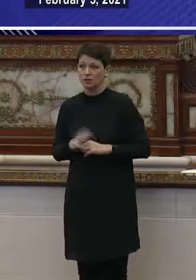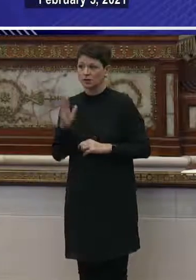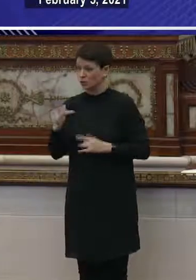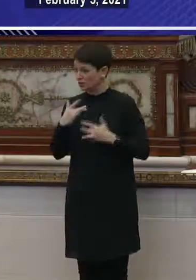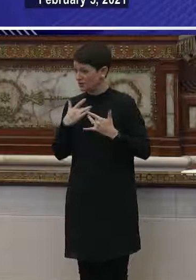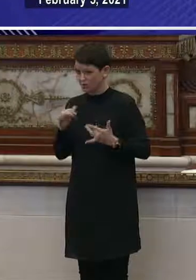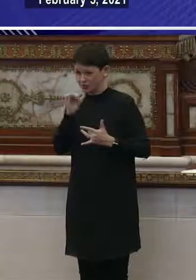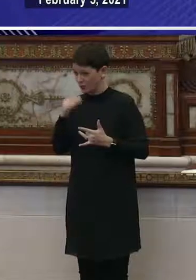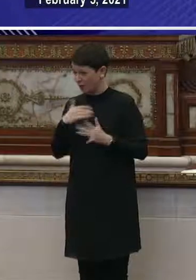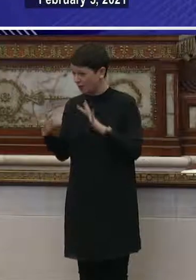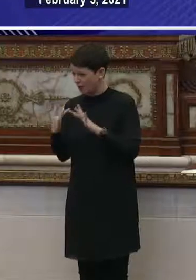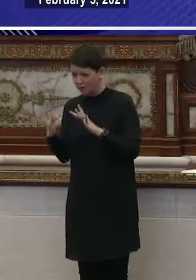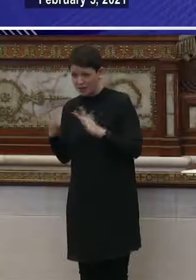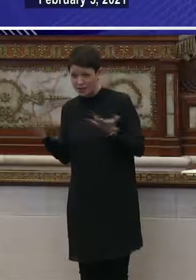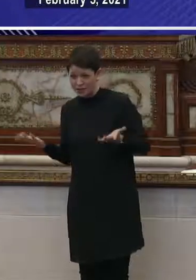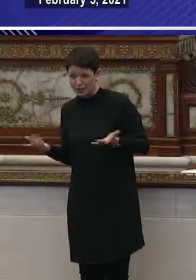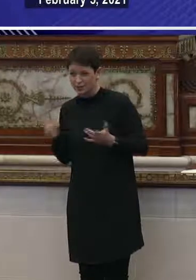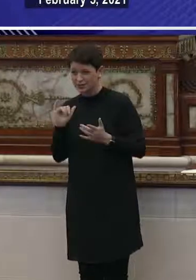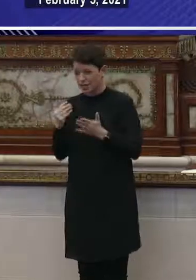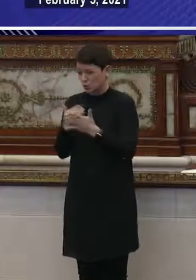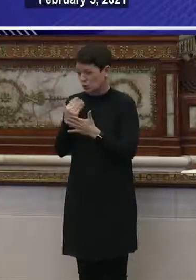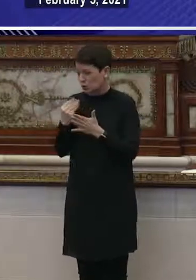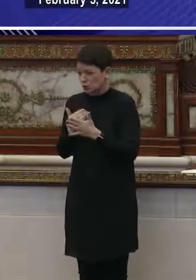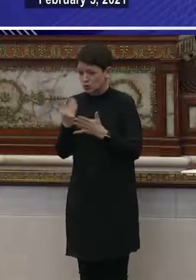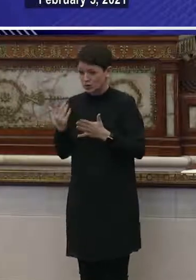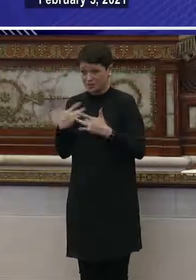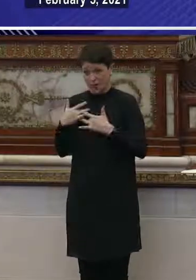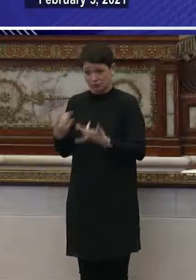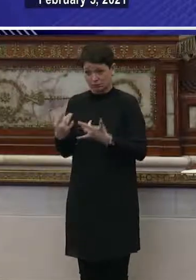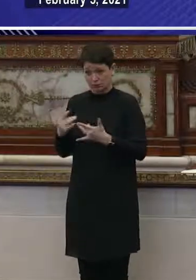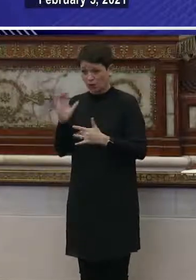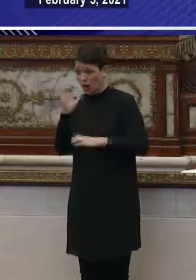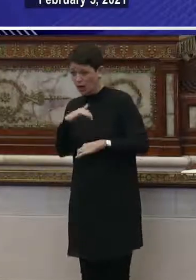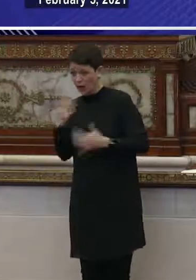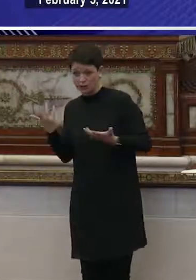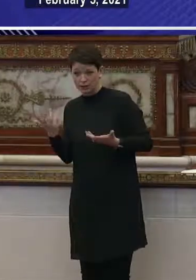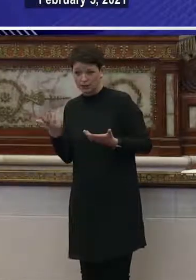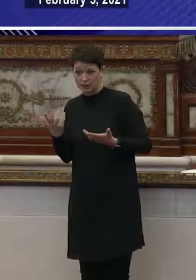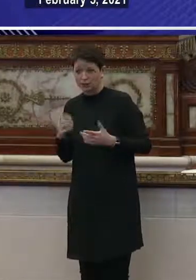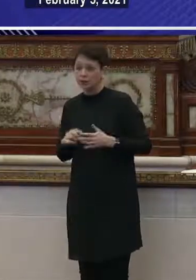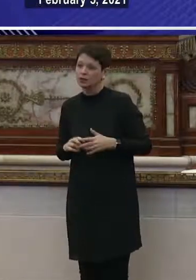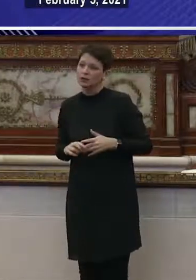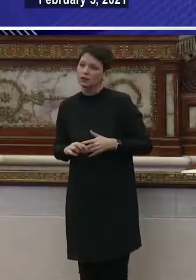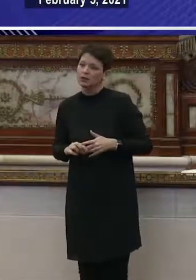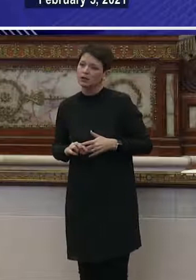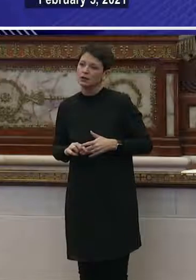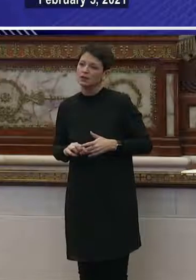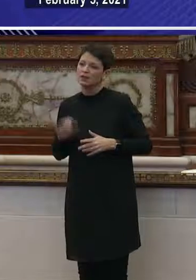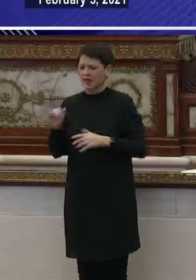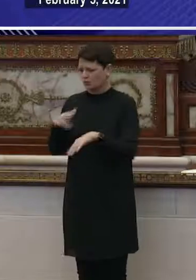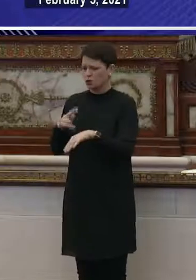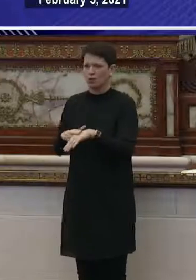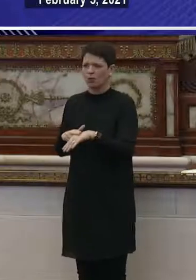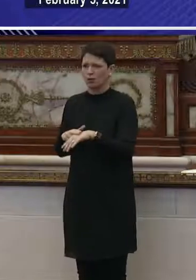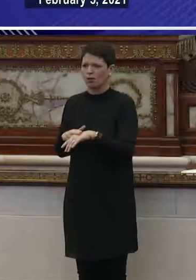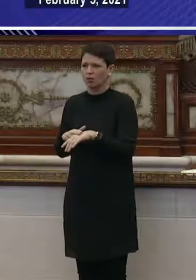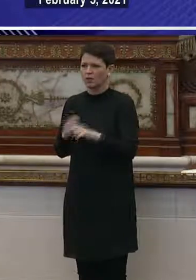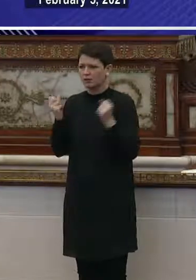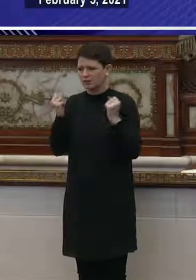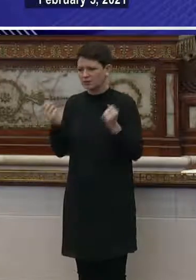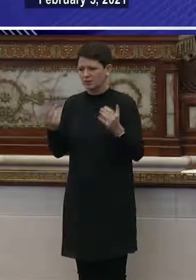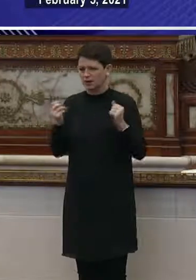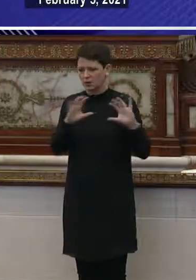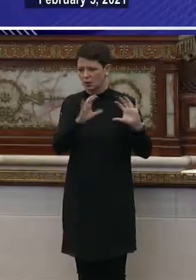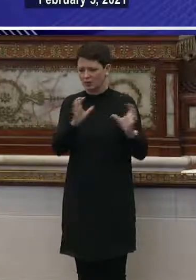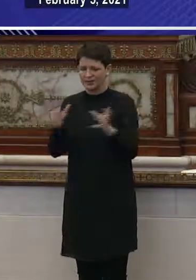have contact, or is that something usual or unusual? How would you describe it? That would be normal. There are many